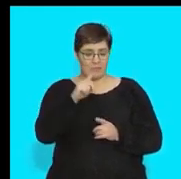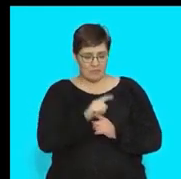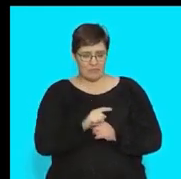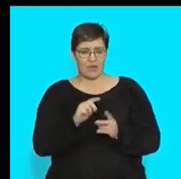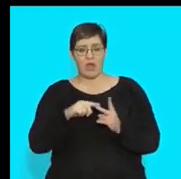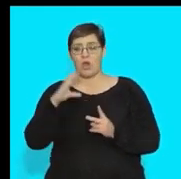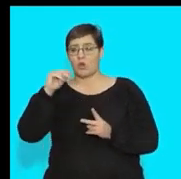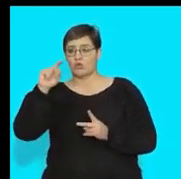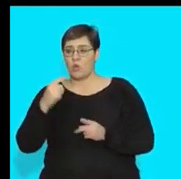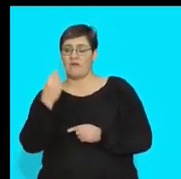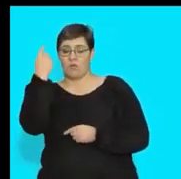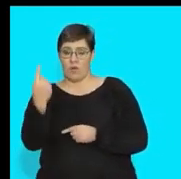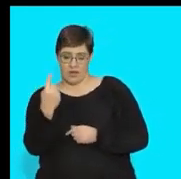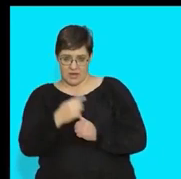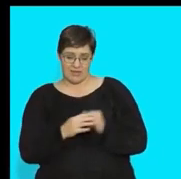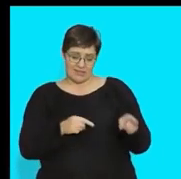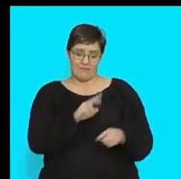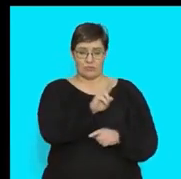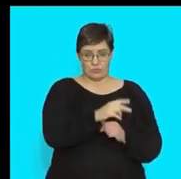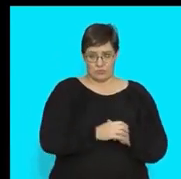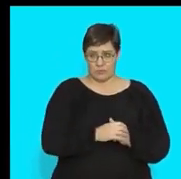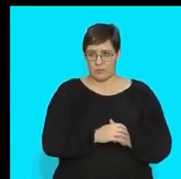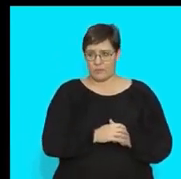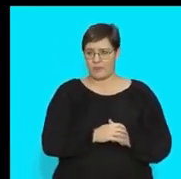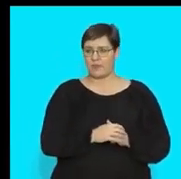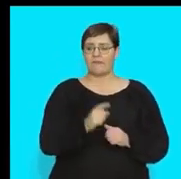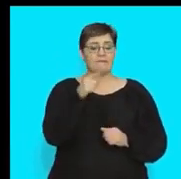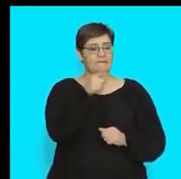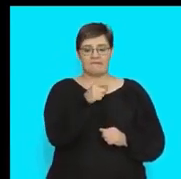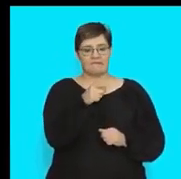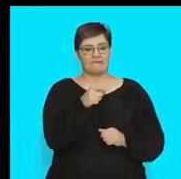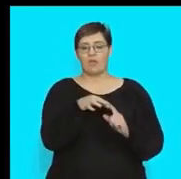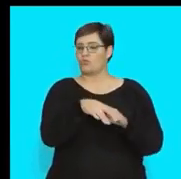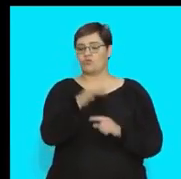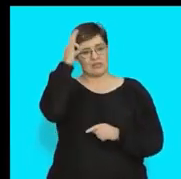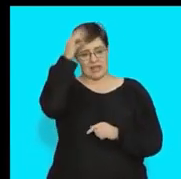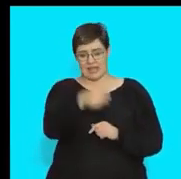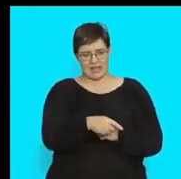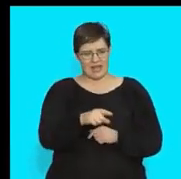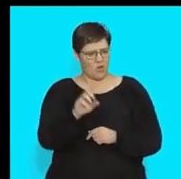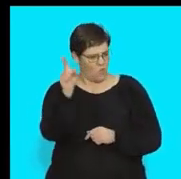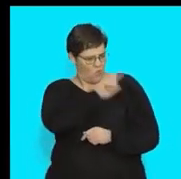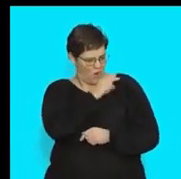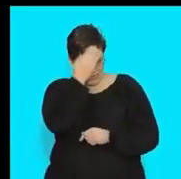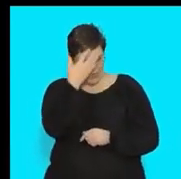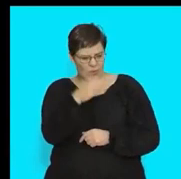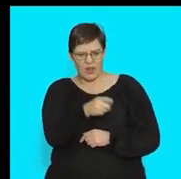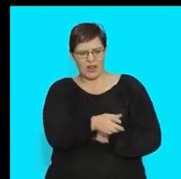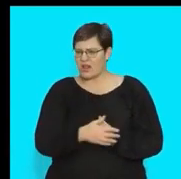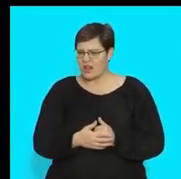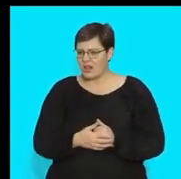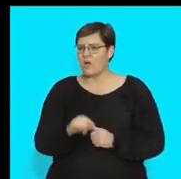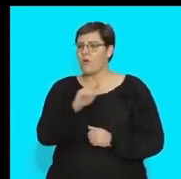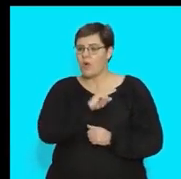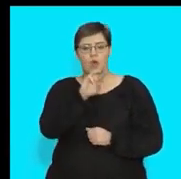Now again, when we look at it, what do we notice? This is not a root hair. Why do I know it's not a root hair?